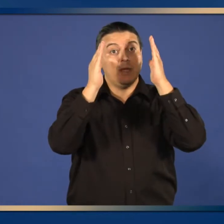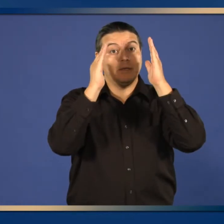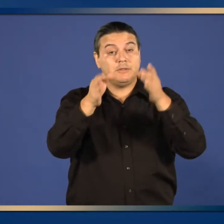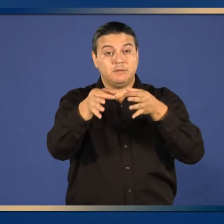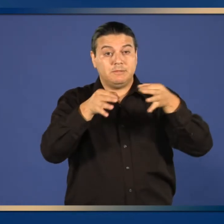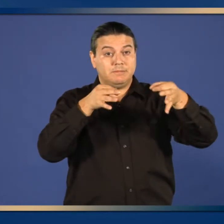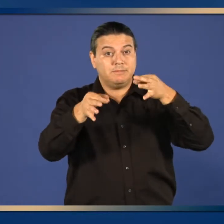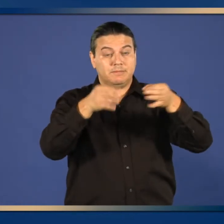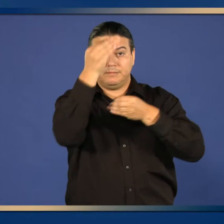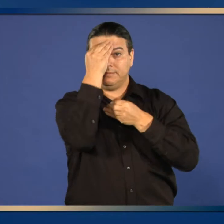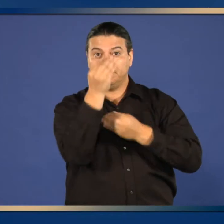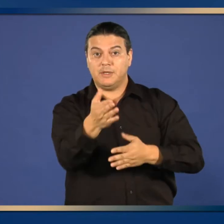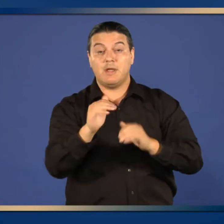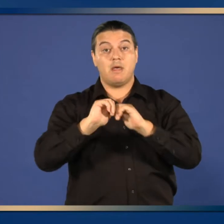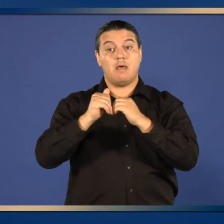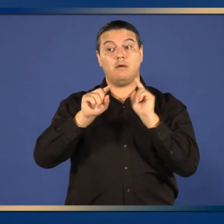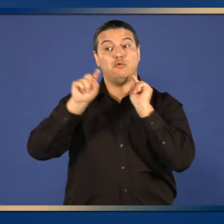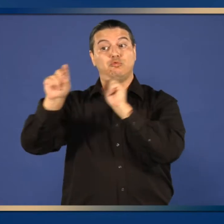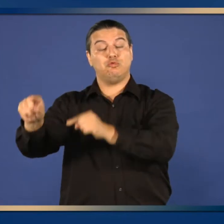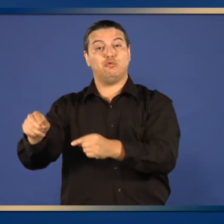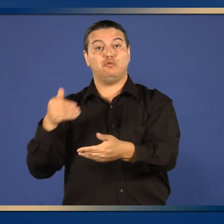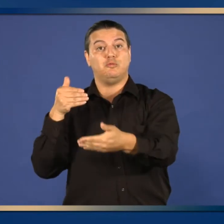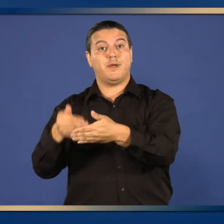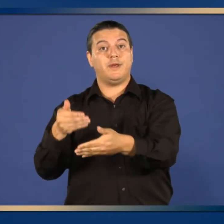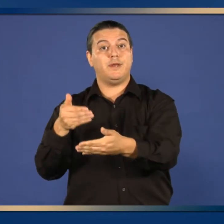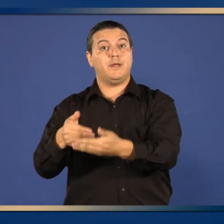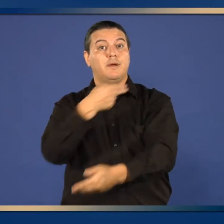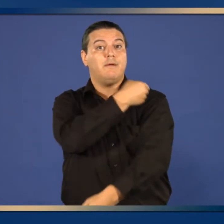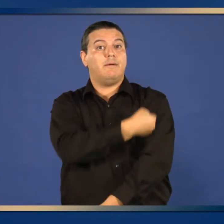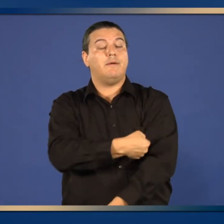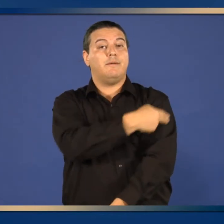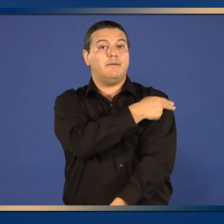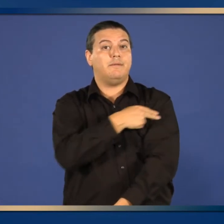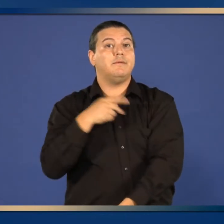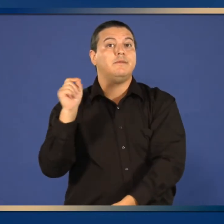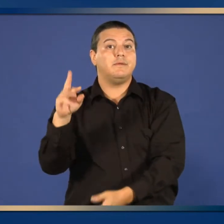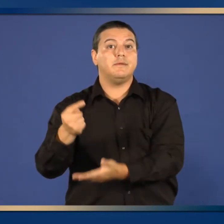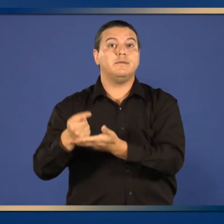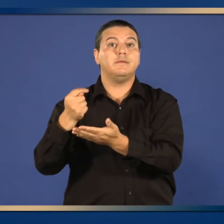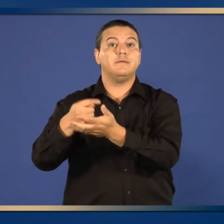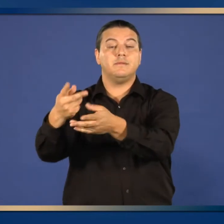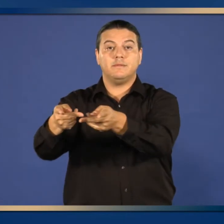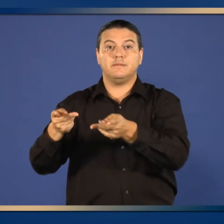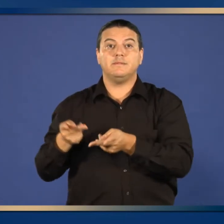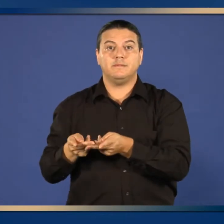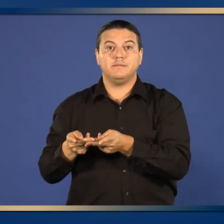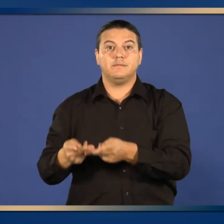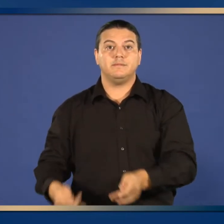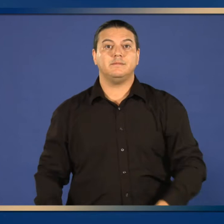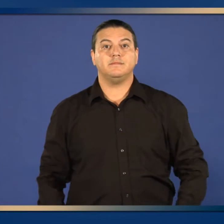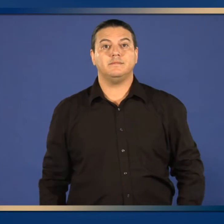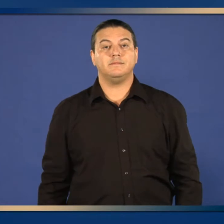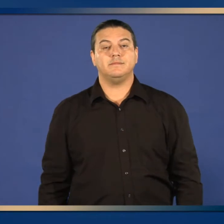Look or listen for instructions on how to get to the nearest hospital or treatment center.